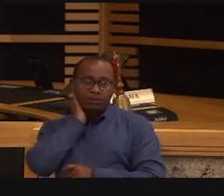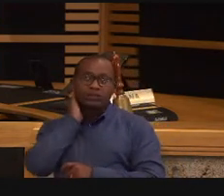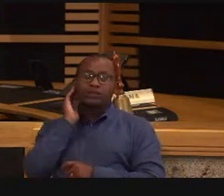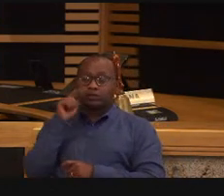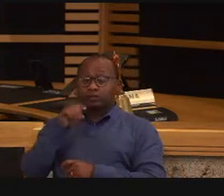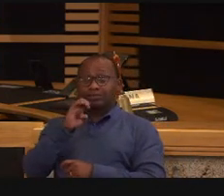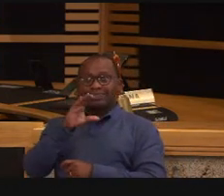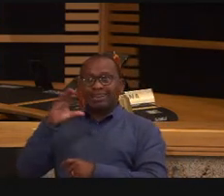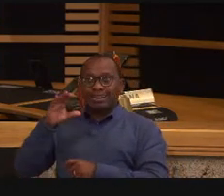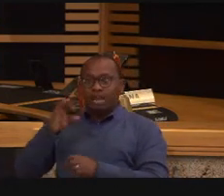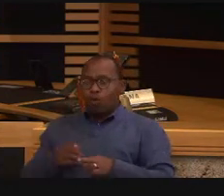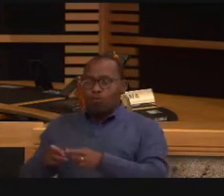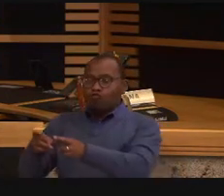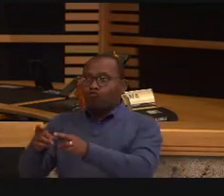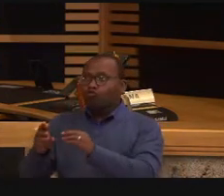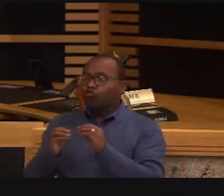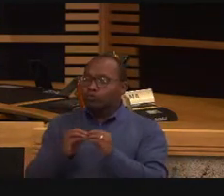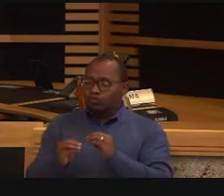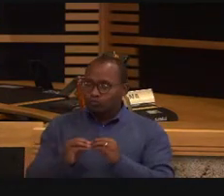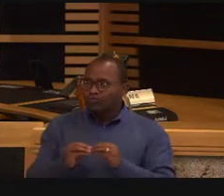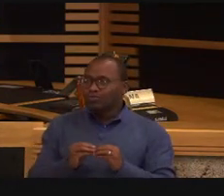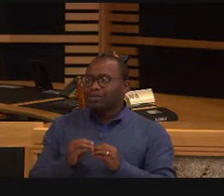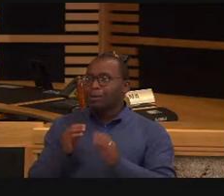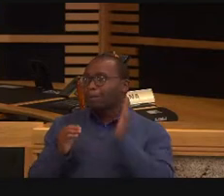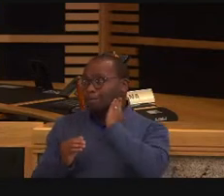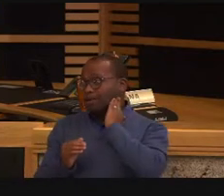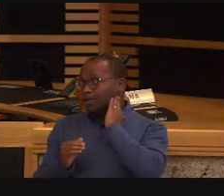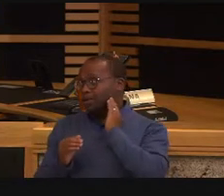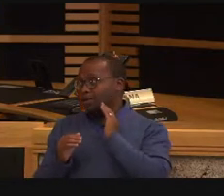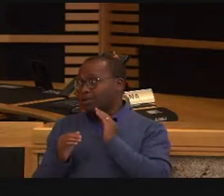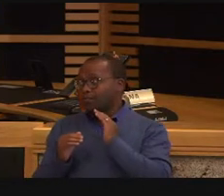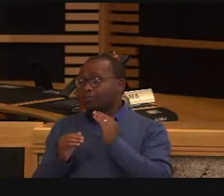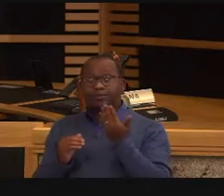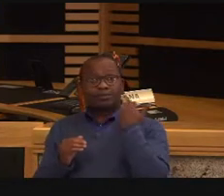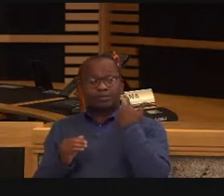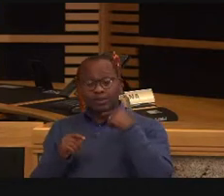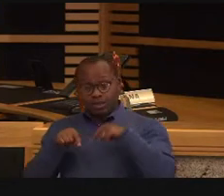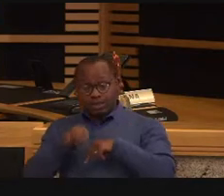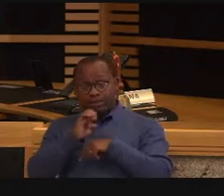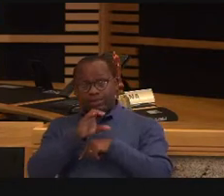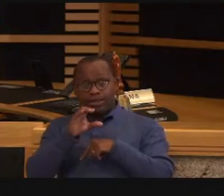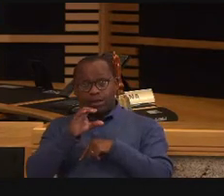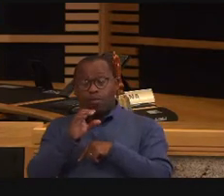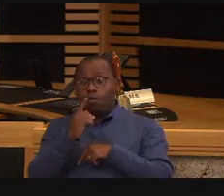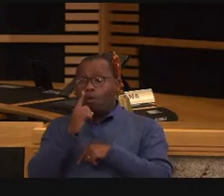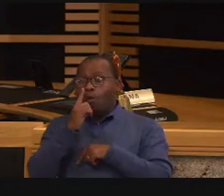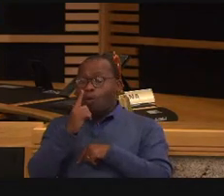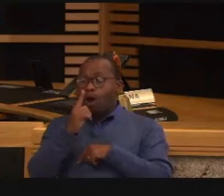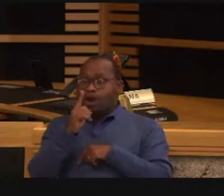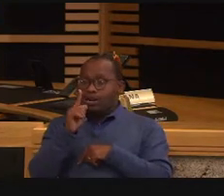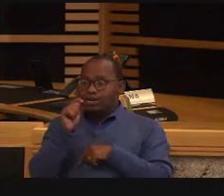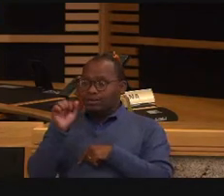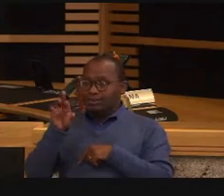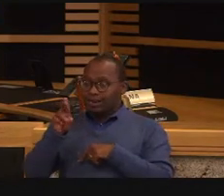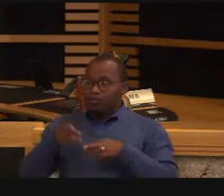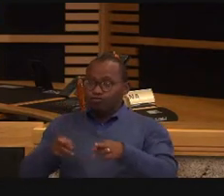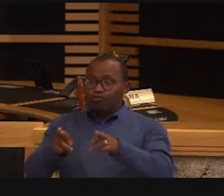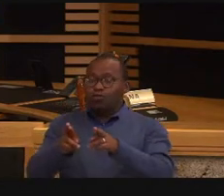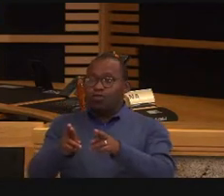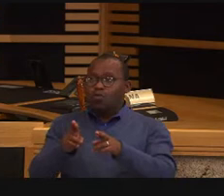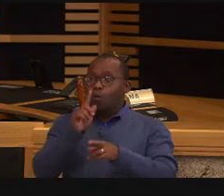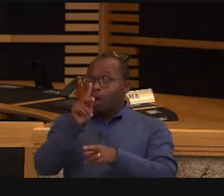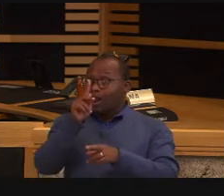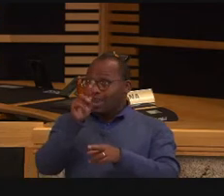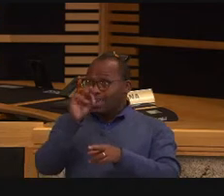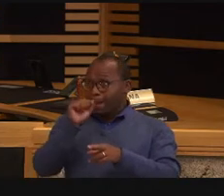The last time one check was that a kilometer to have a third kilometer in the Eastern Cape was about 13 million rands. But when you